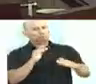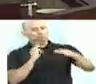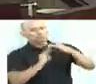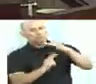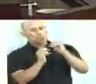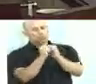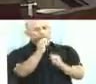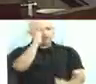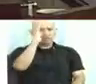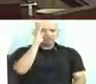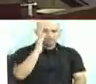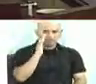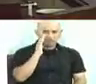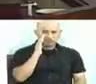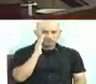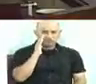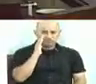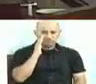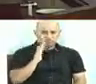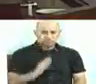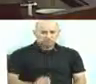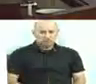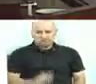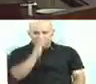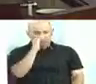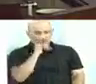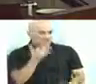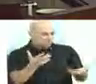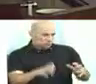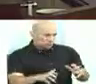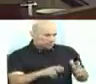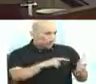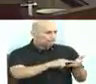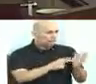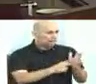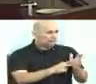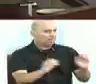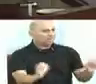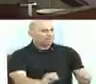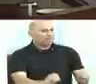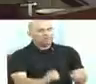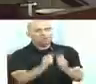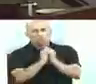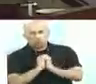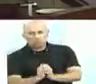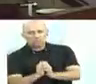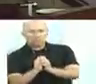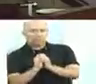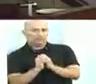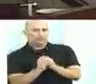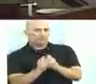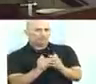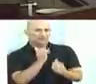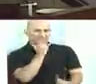your God. God does not desire meaningless worship. God does not